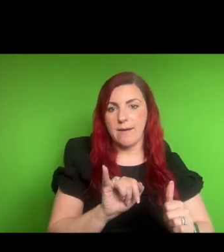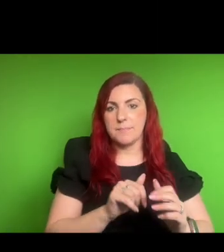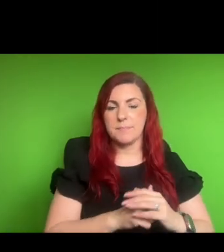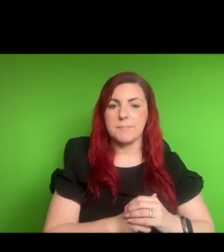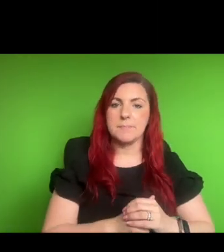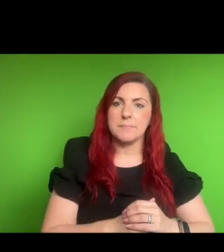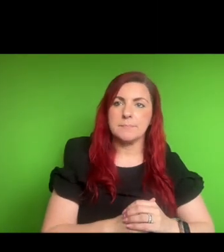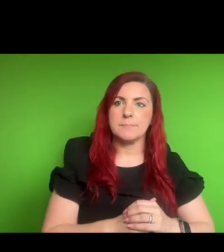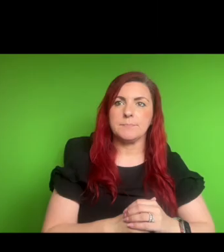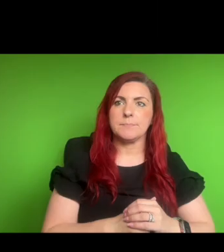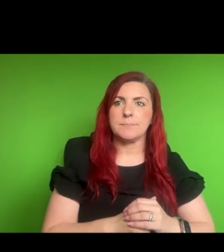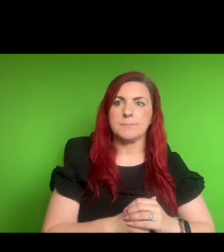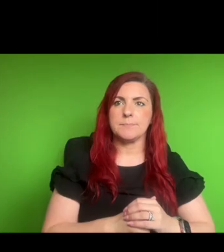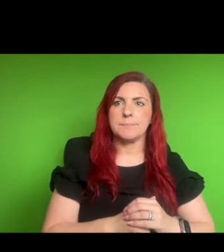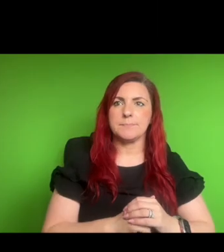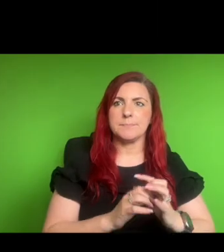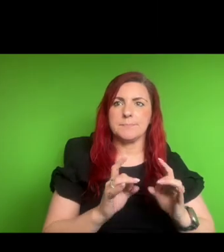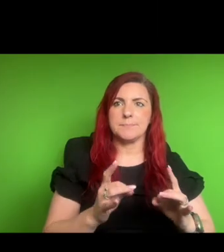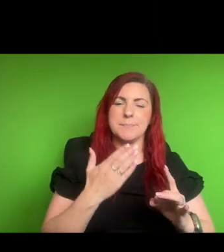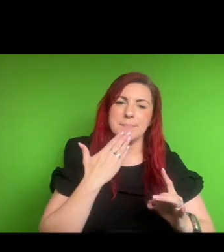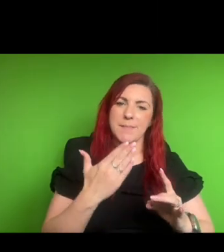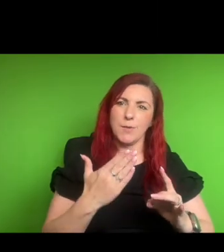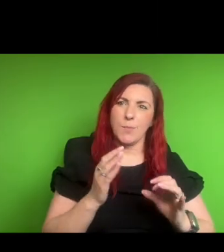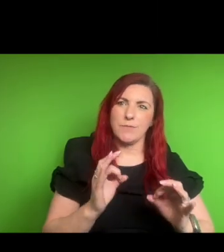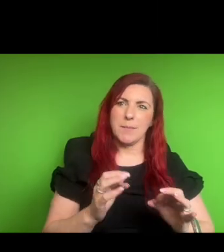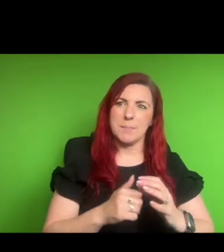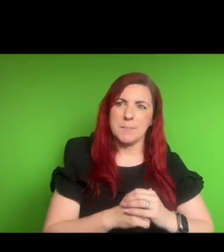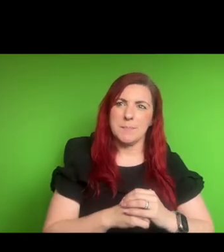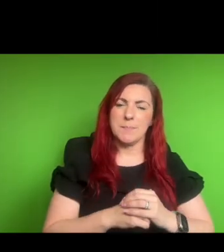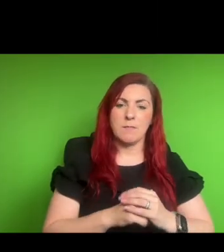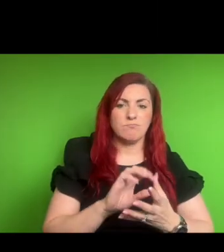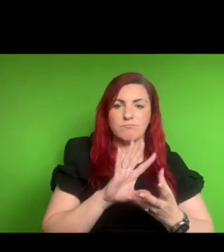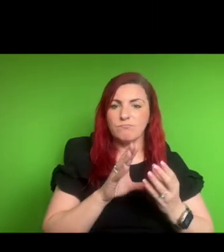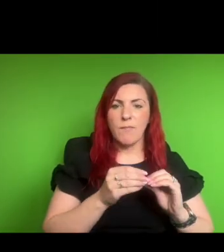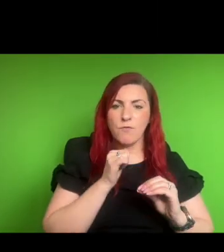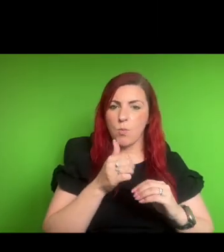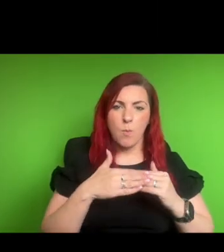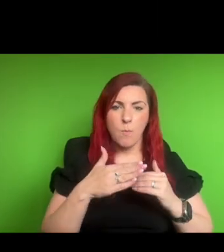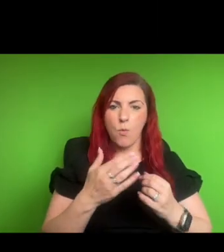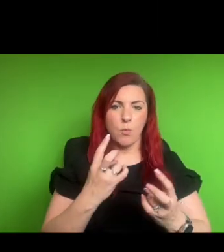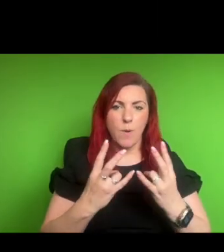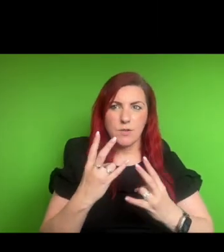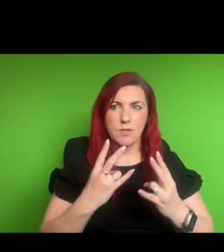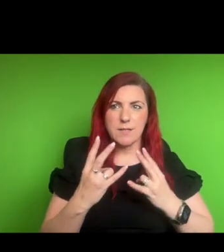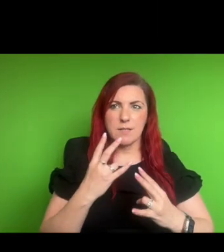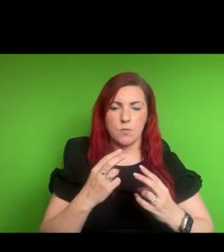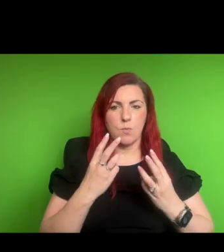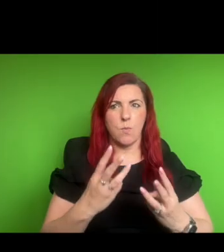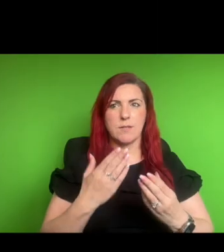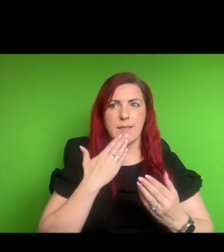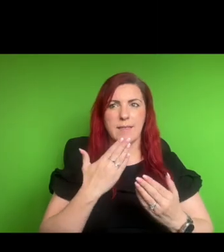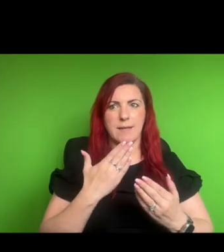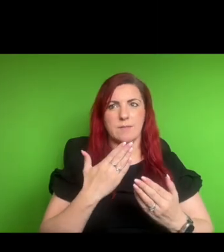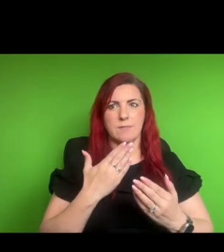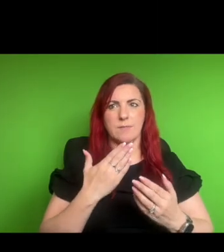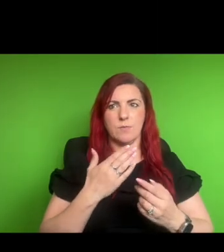systems. That's wonderful. Okay, well, right now we don't have any other questions, but I did want to say that if for any